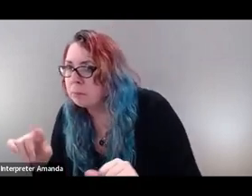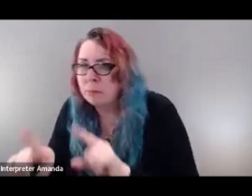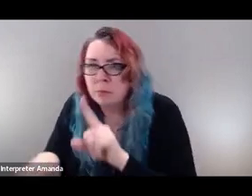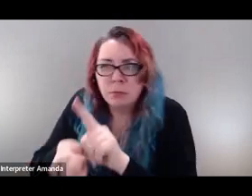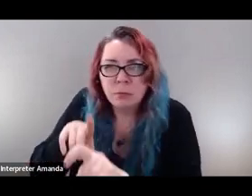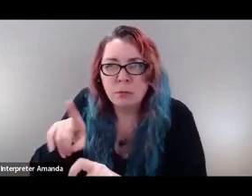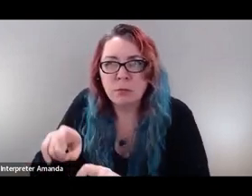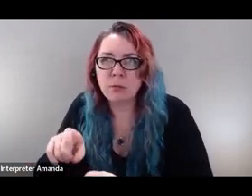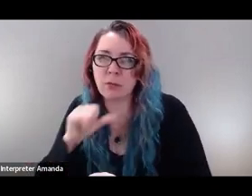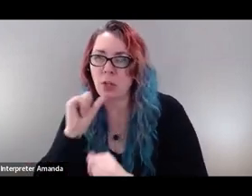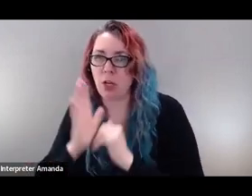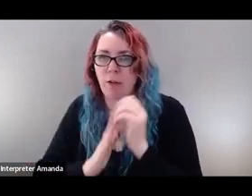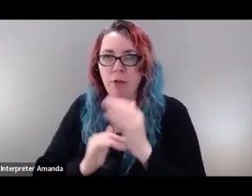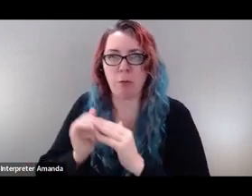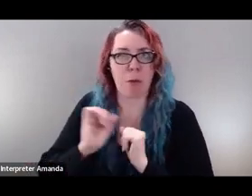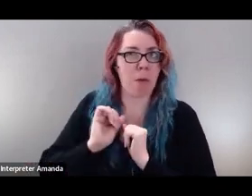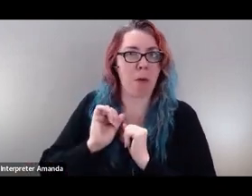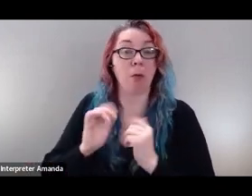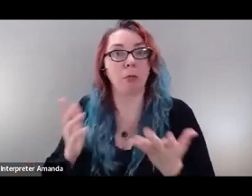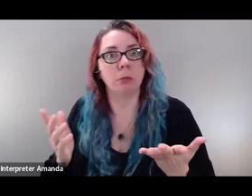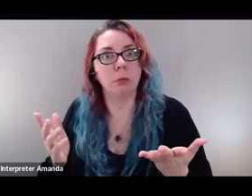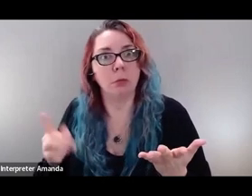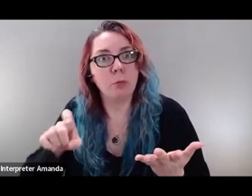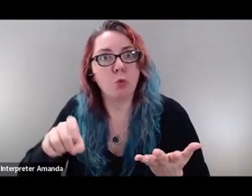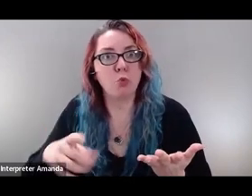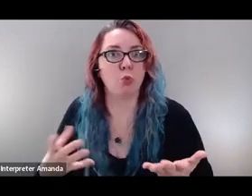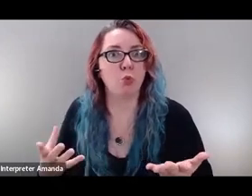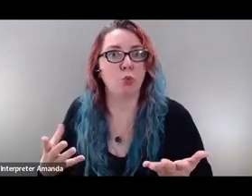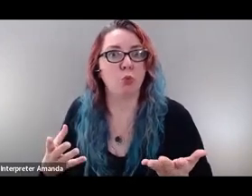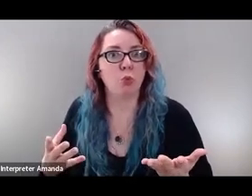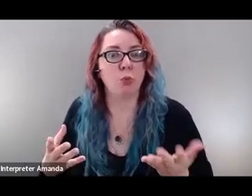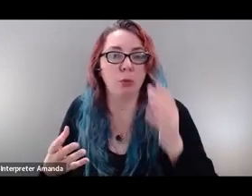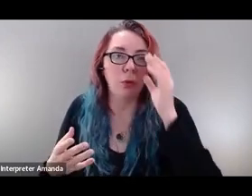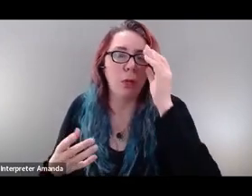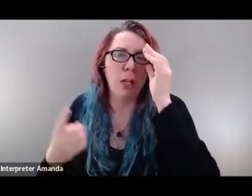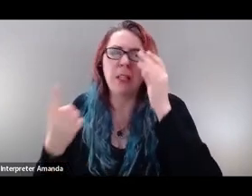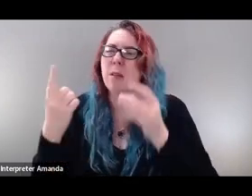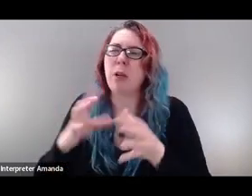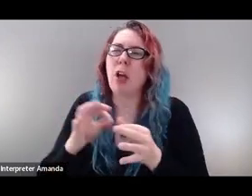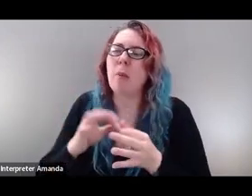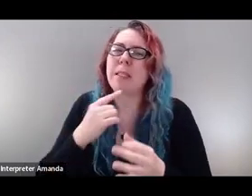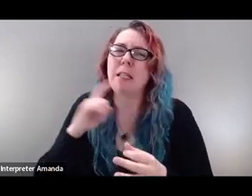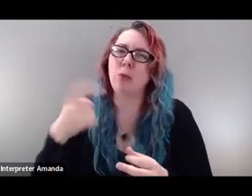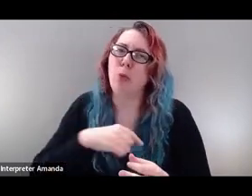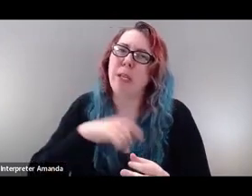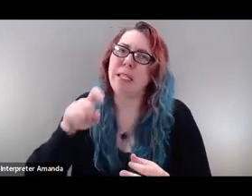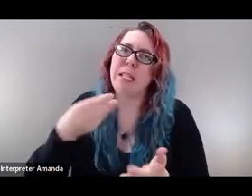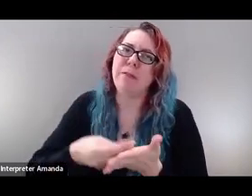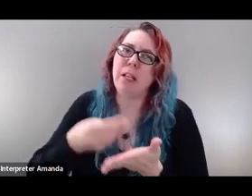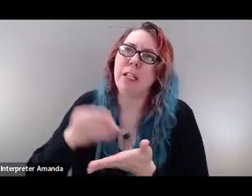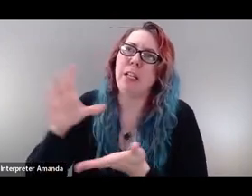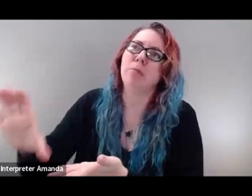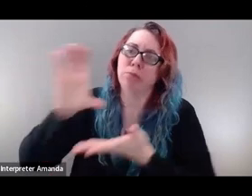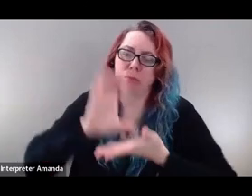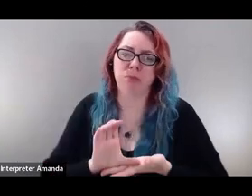those risks. Someone made a really great point about how we need funding that allows us to fail, that gives us